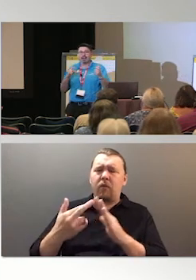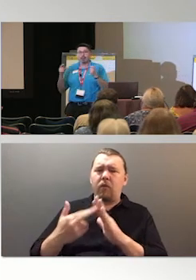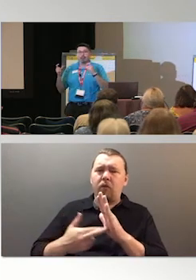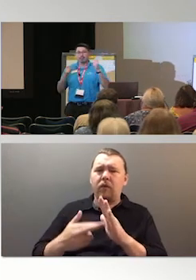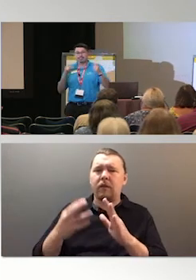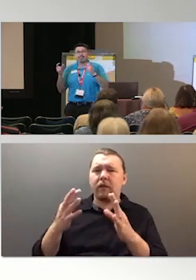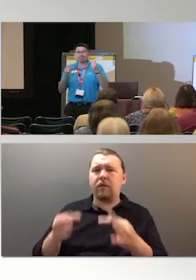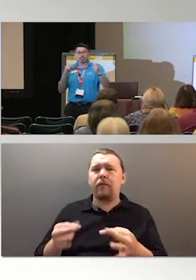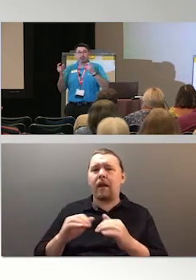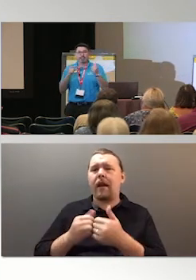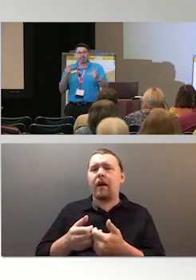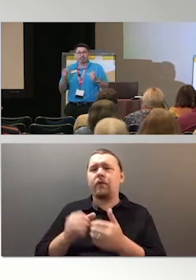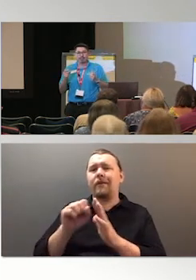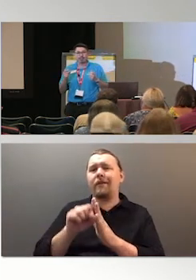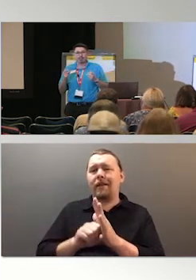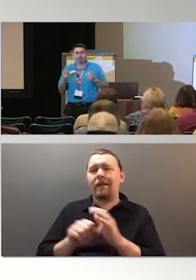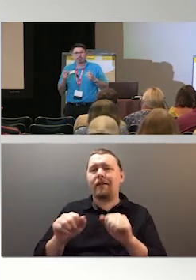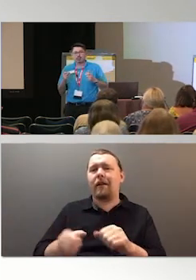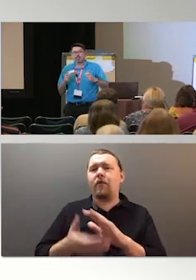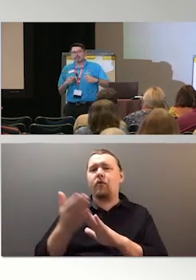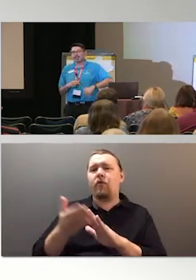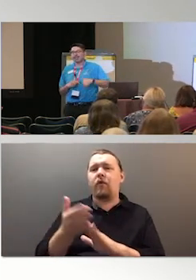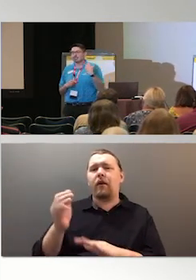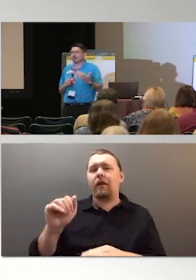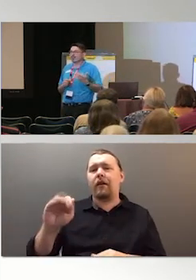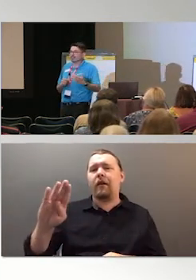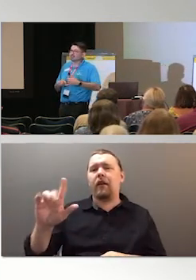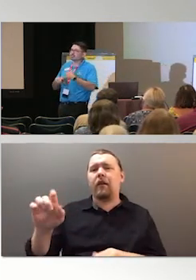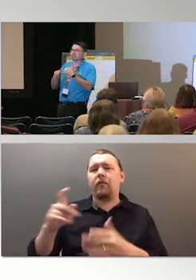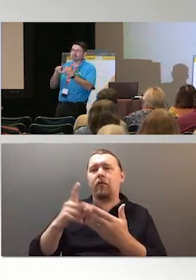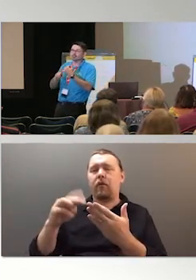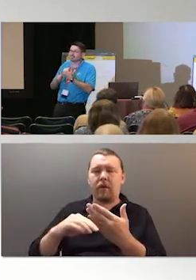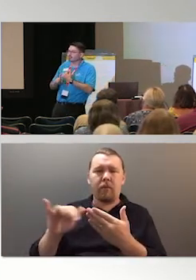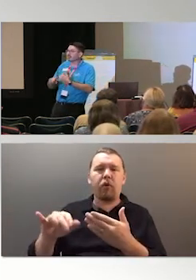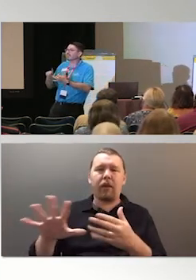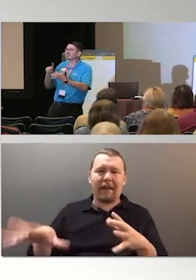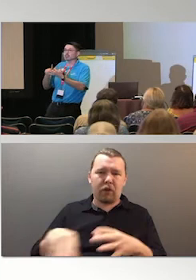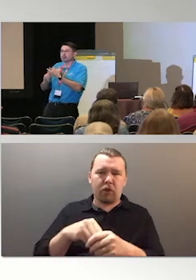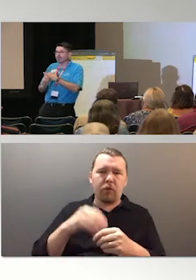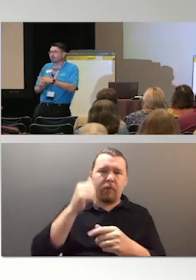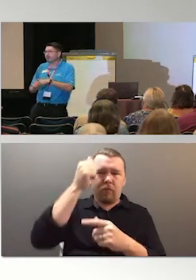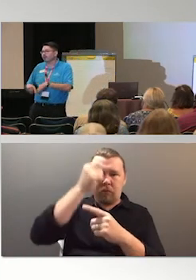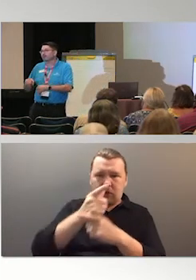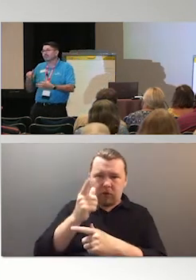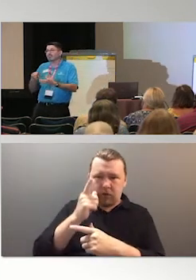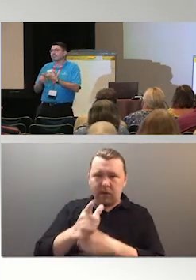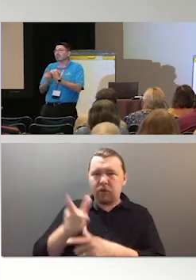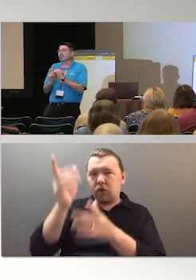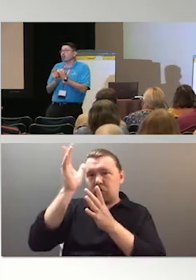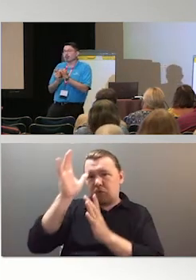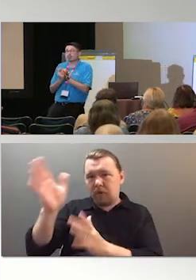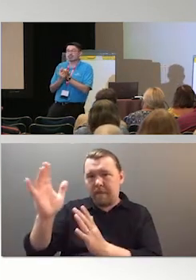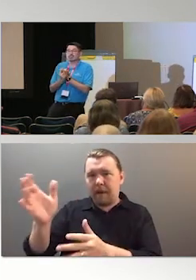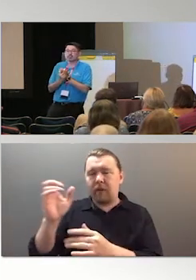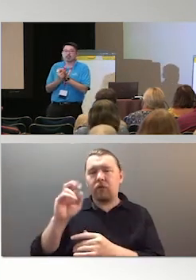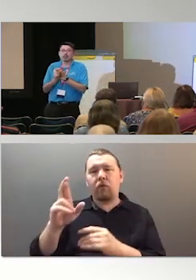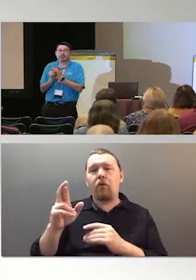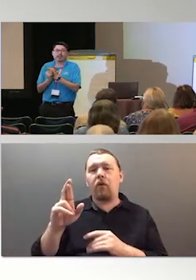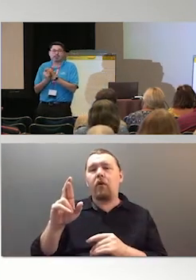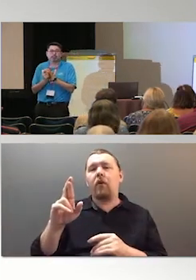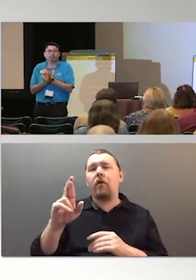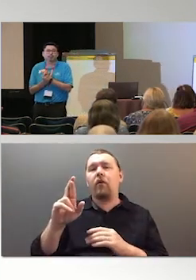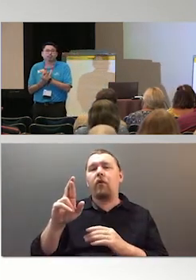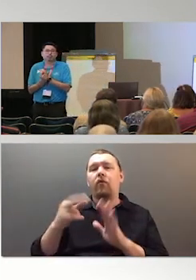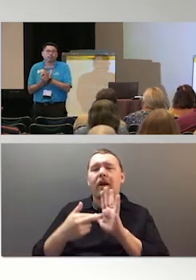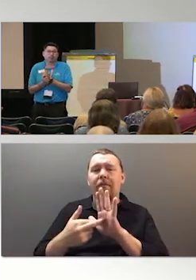dictate how states are to run ABLE programs that expanded this to include siblings and grandparents and even a representative